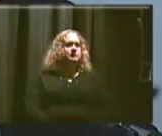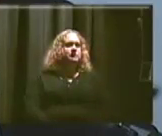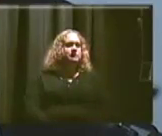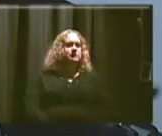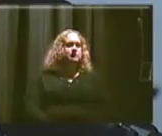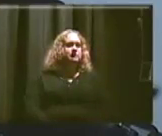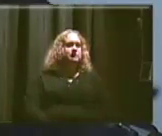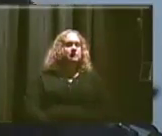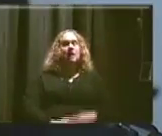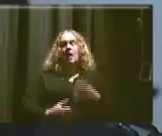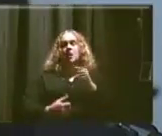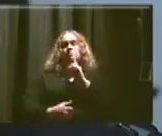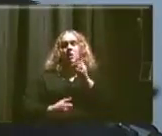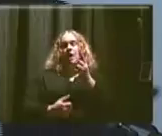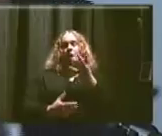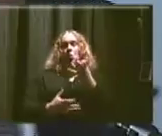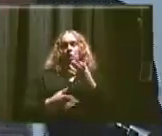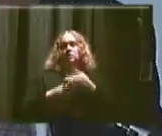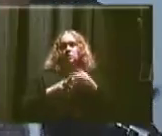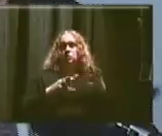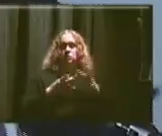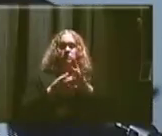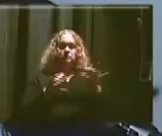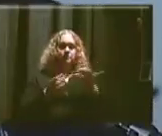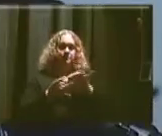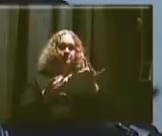I just want to make a comment,